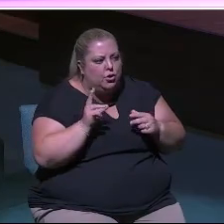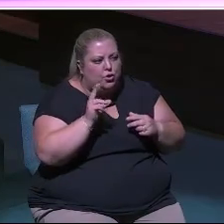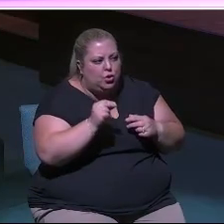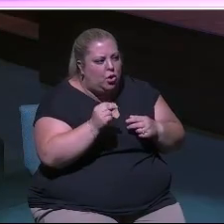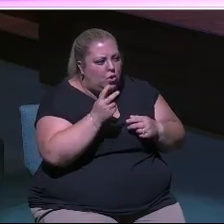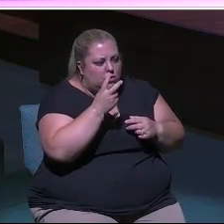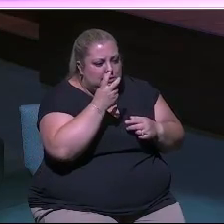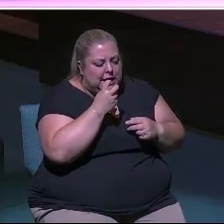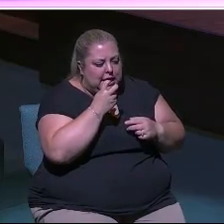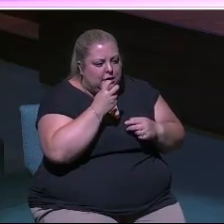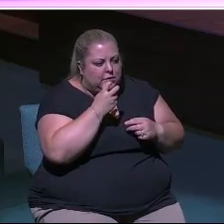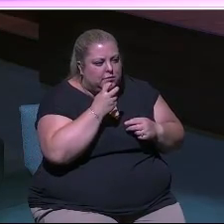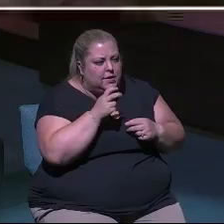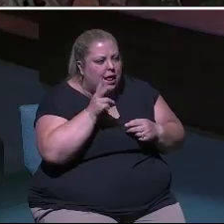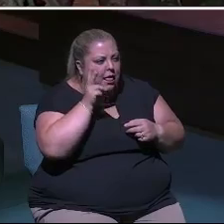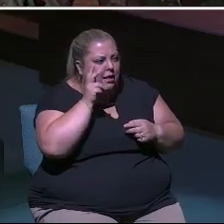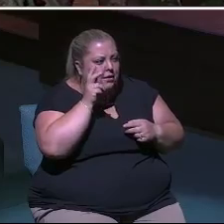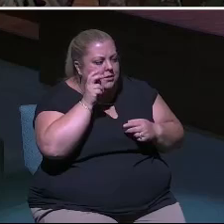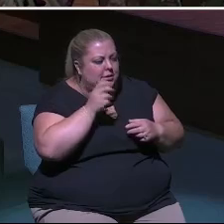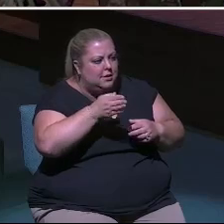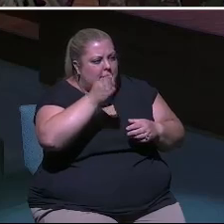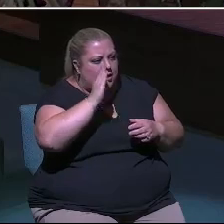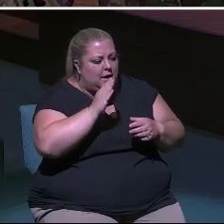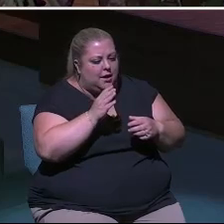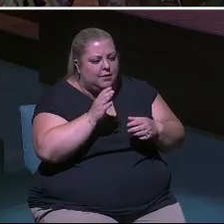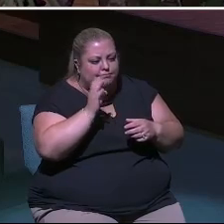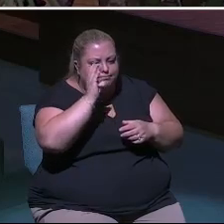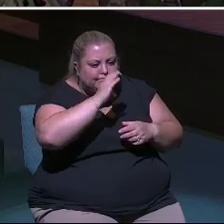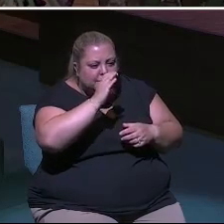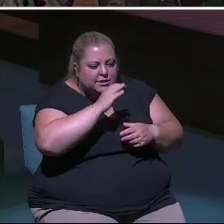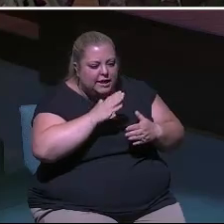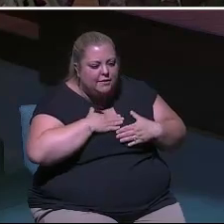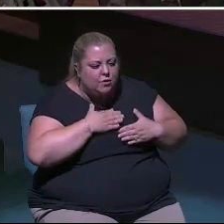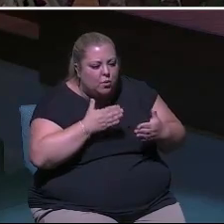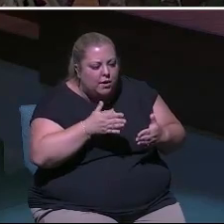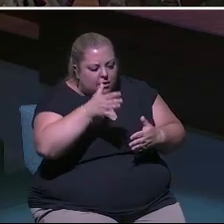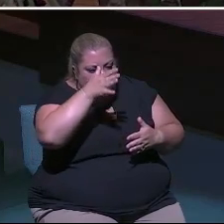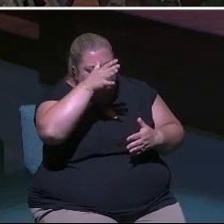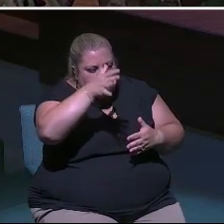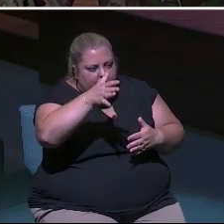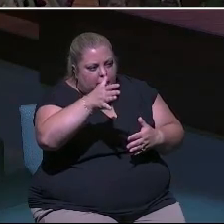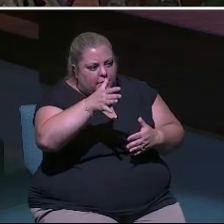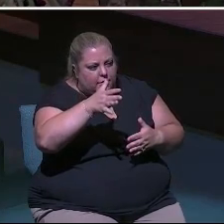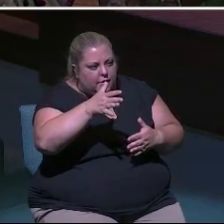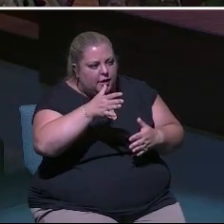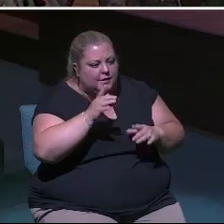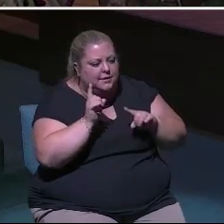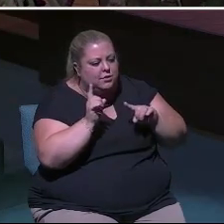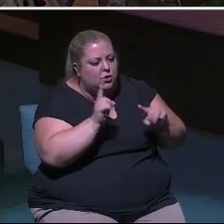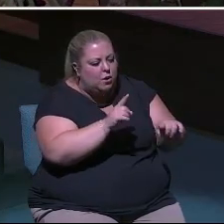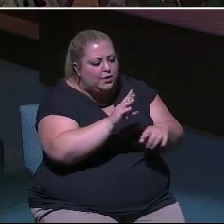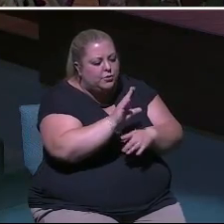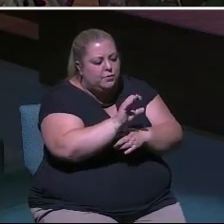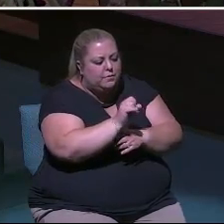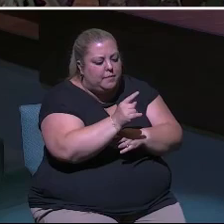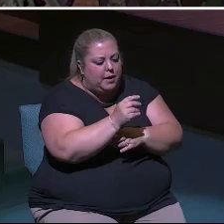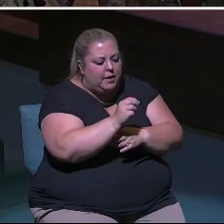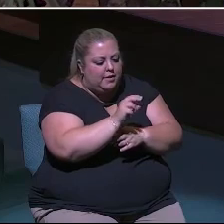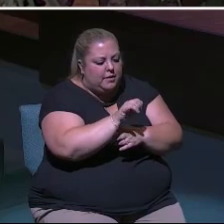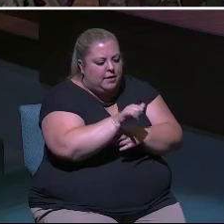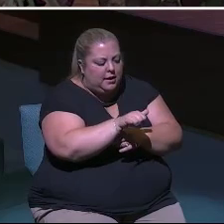No doubt, listen, Jesus is seeking the will of the Father while he's making his way to Bethany.